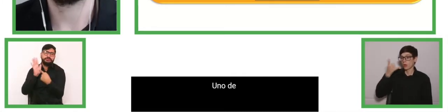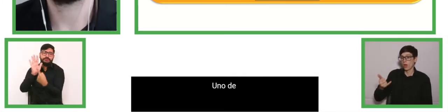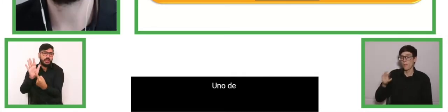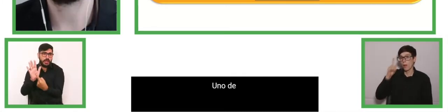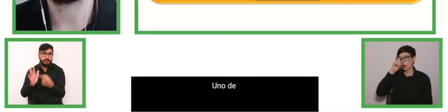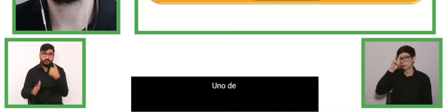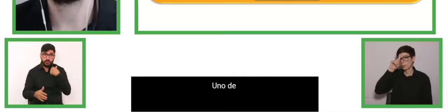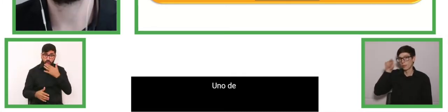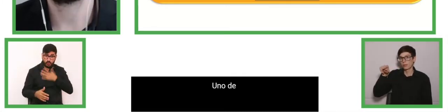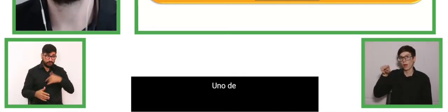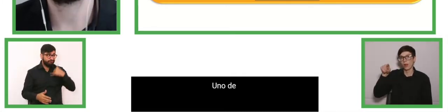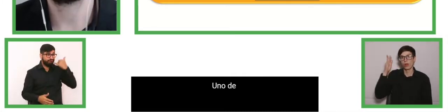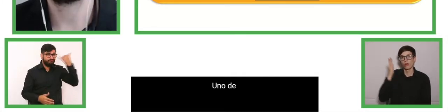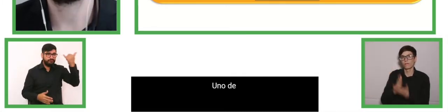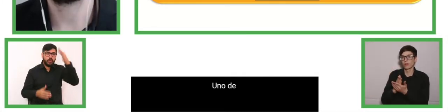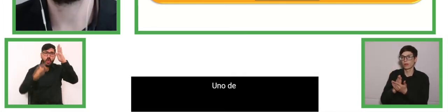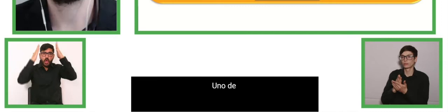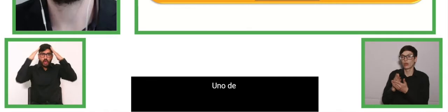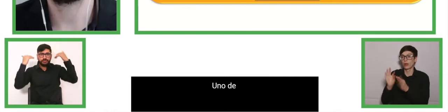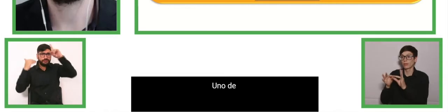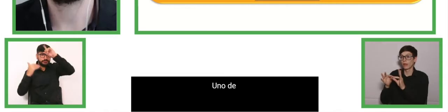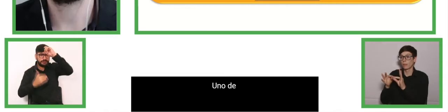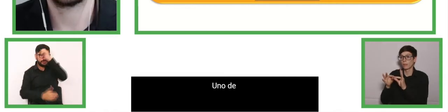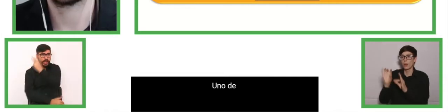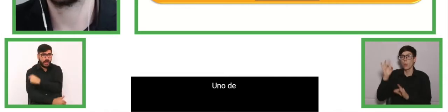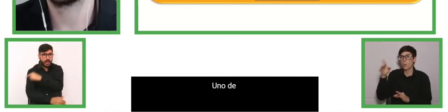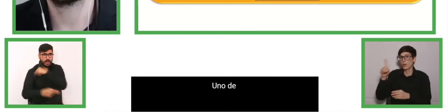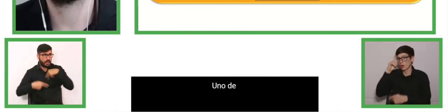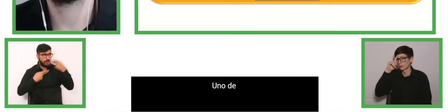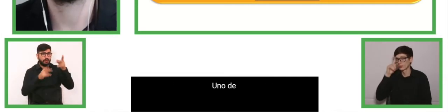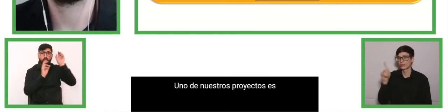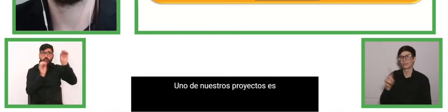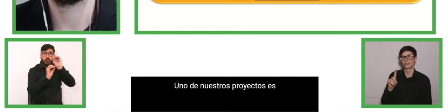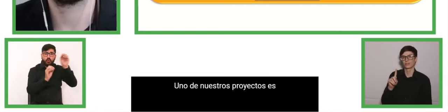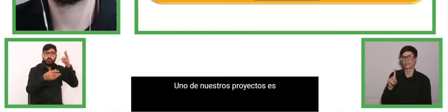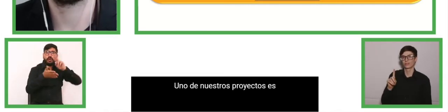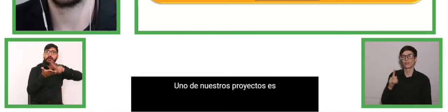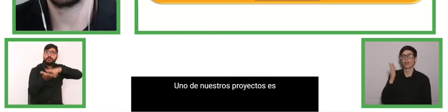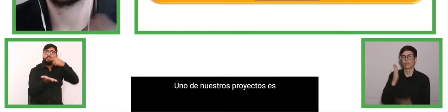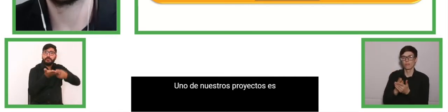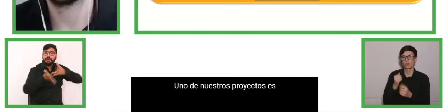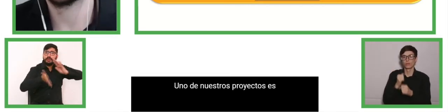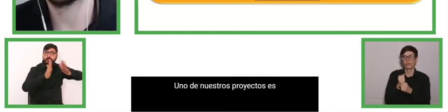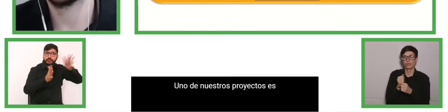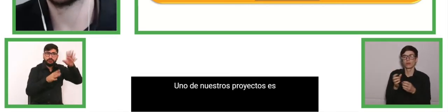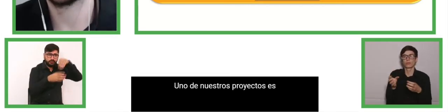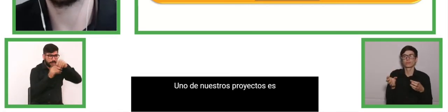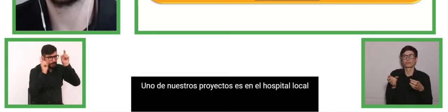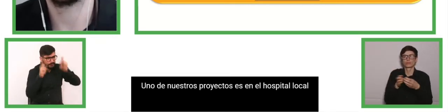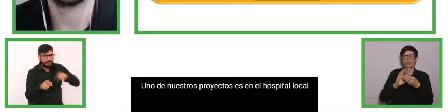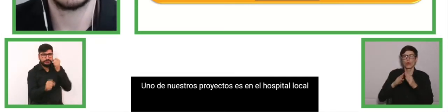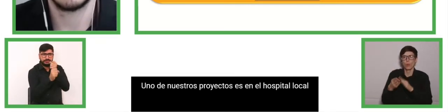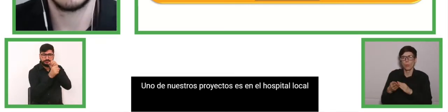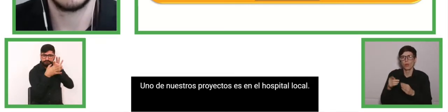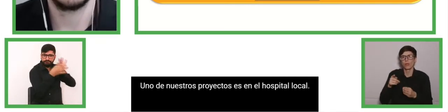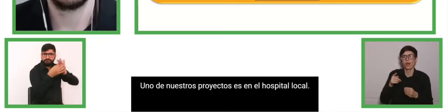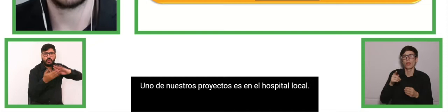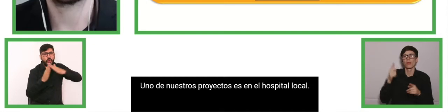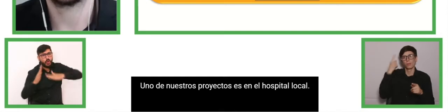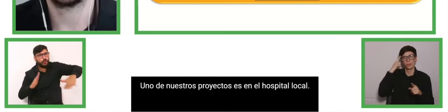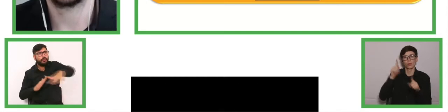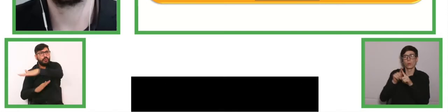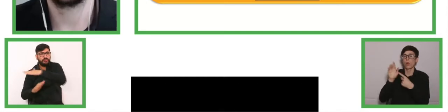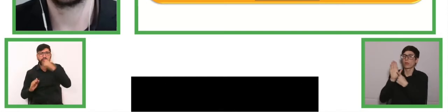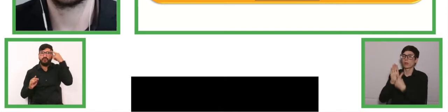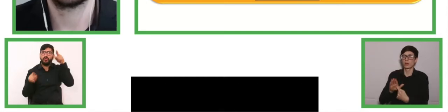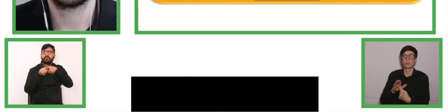in low-income communities, but unfortunately, the discrimination between youth with and without disability happens everywhere. Next